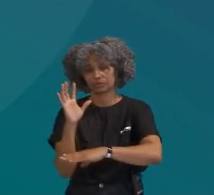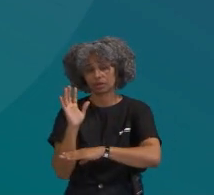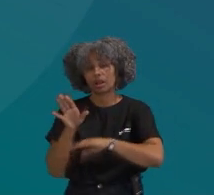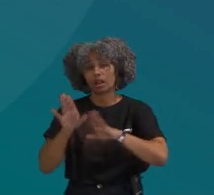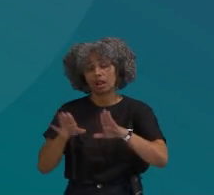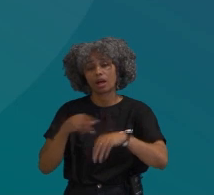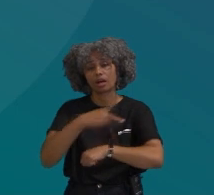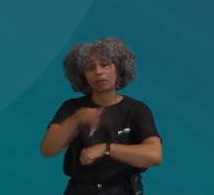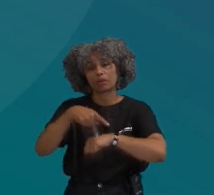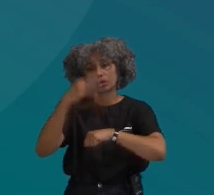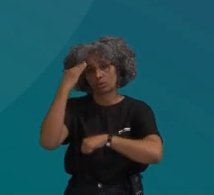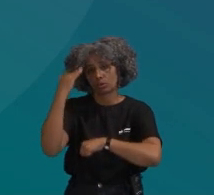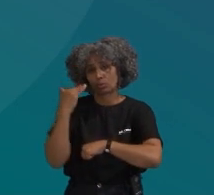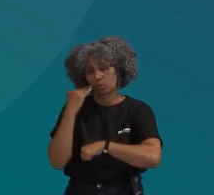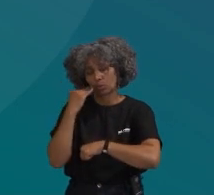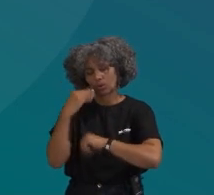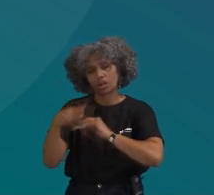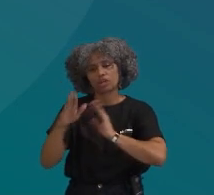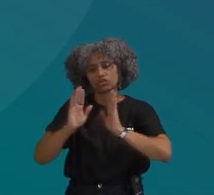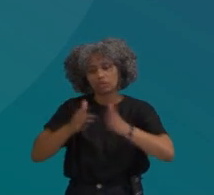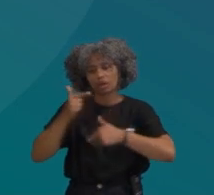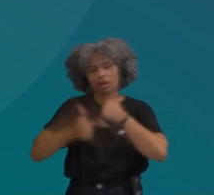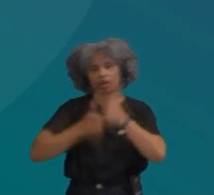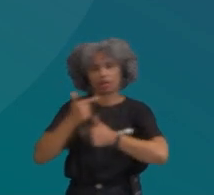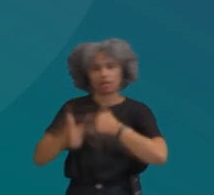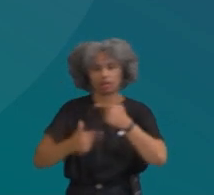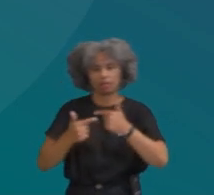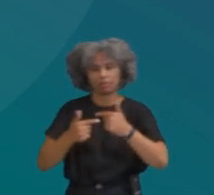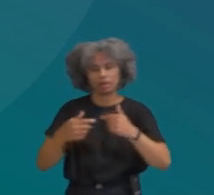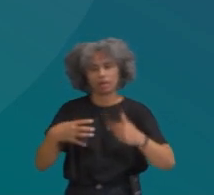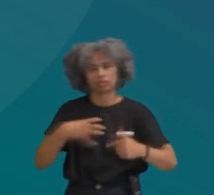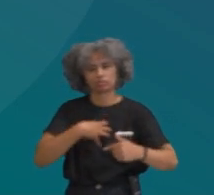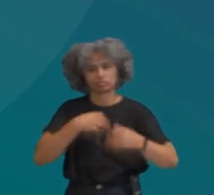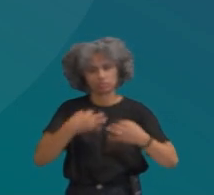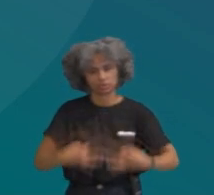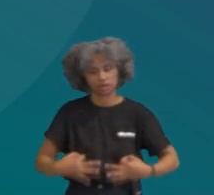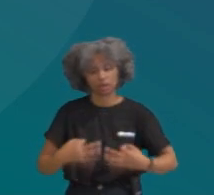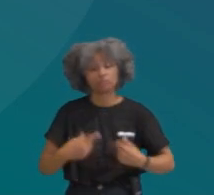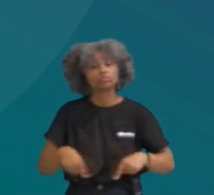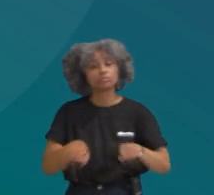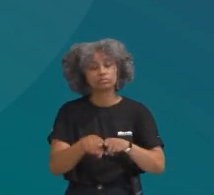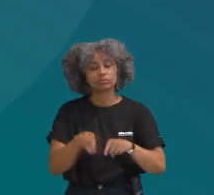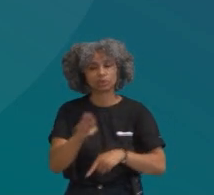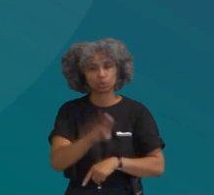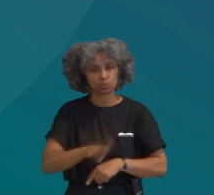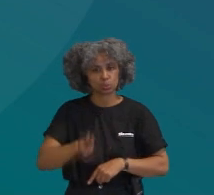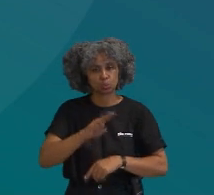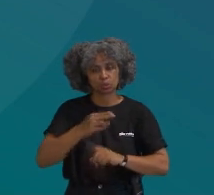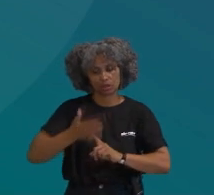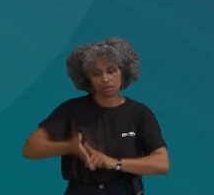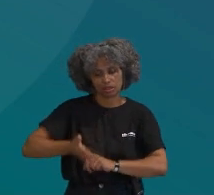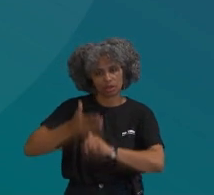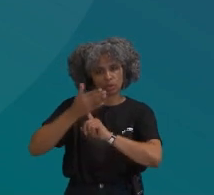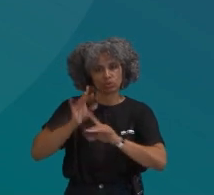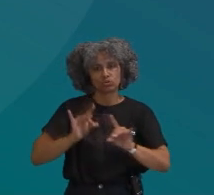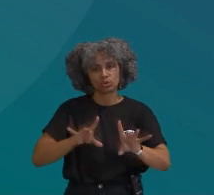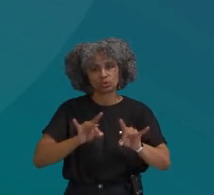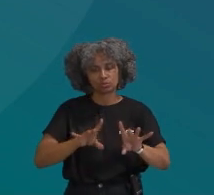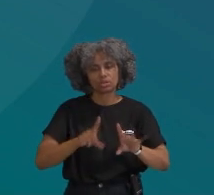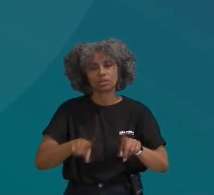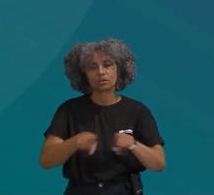to upload their personal observations of plants, insects, birds, and